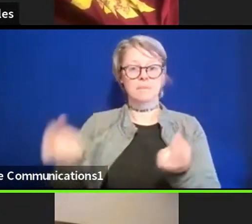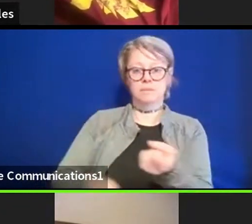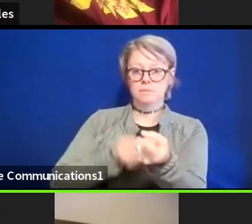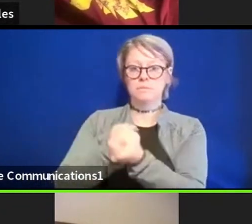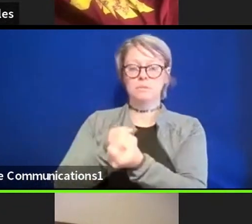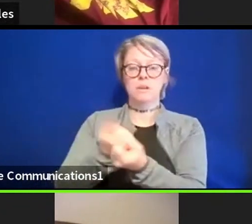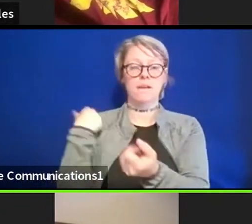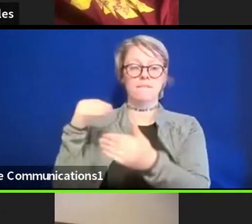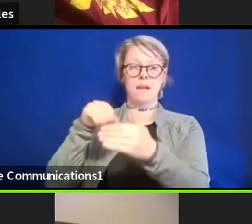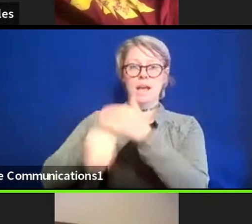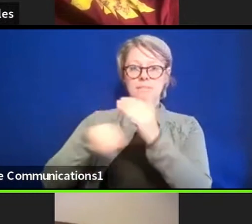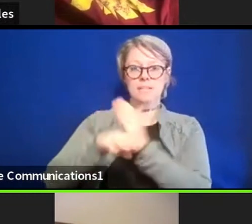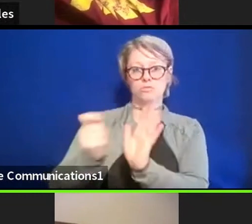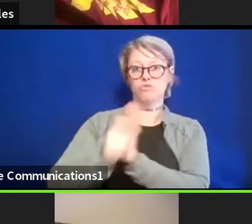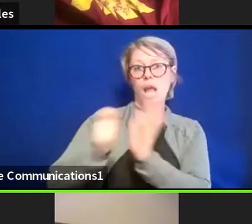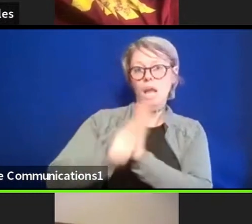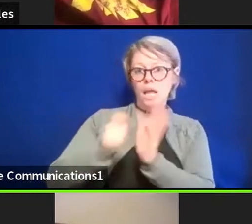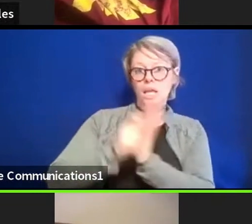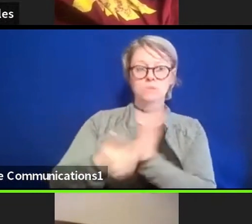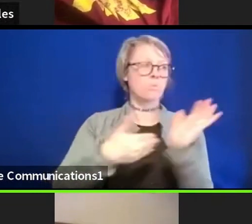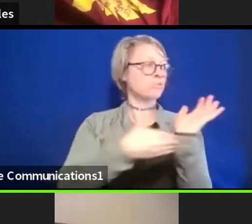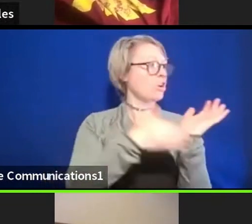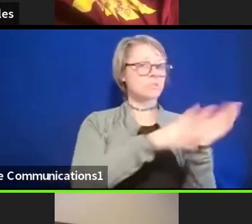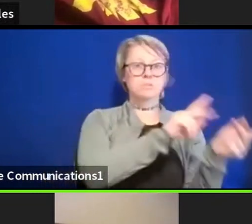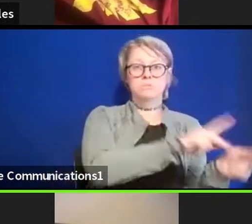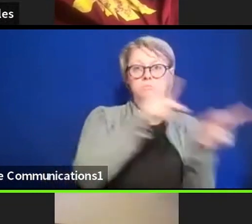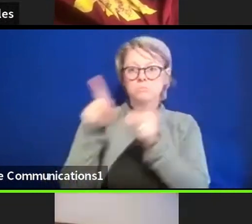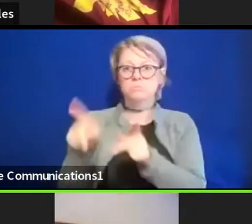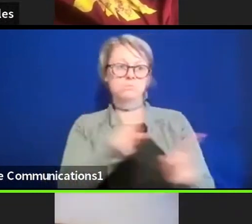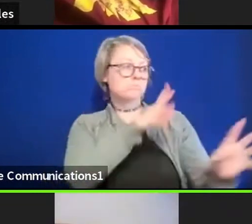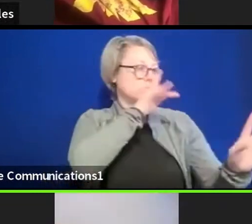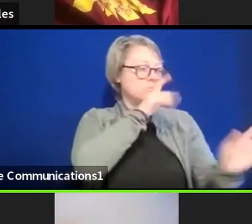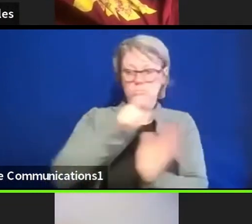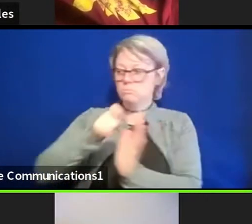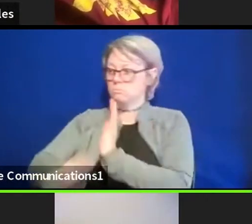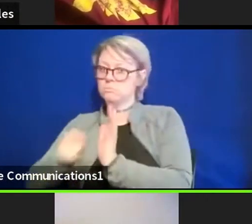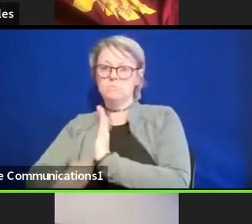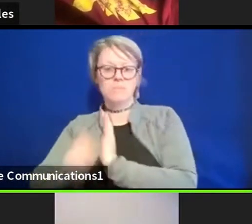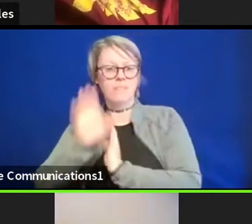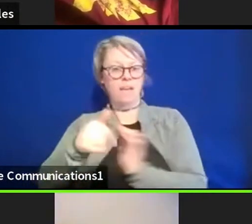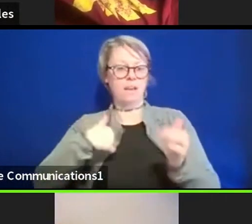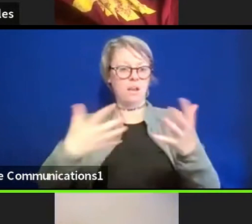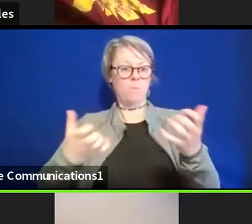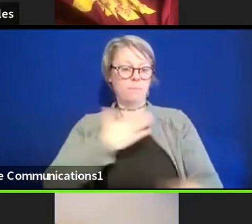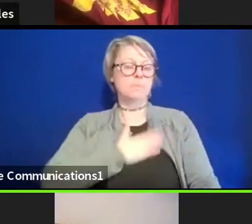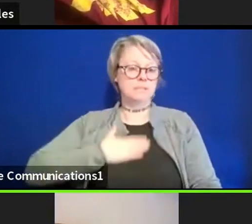get to write what they need to write to doctors, and so that the doctors will understand what they need.